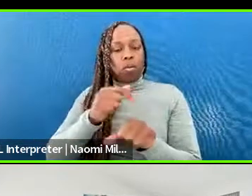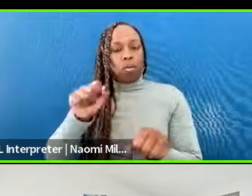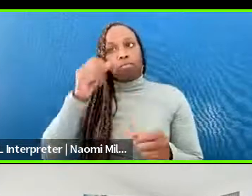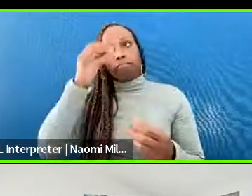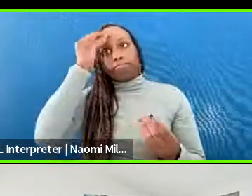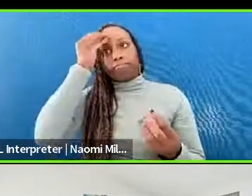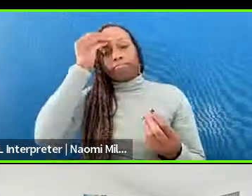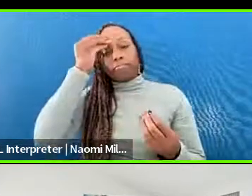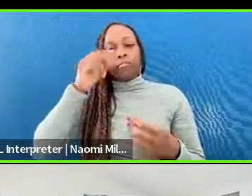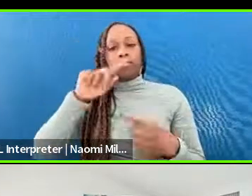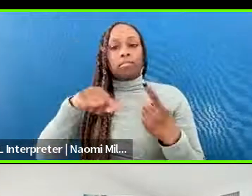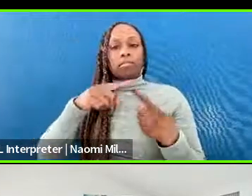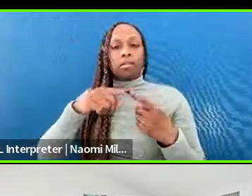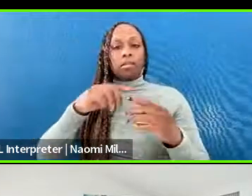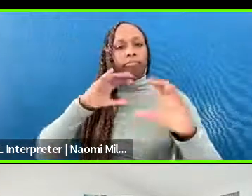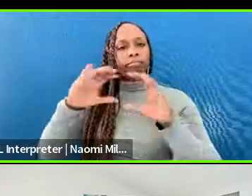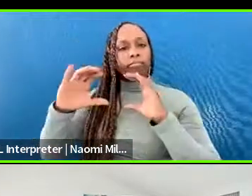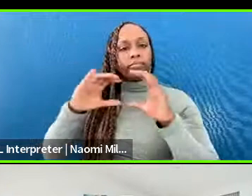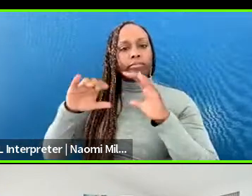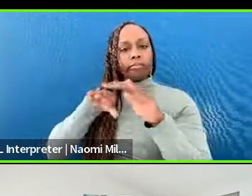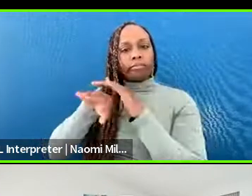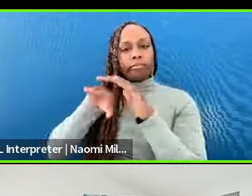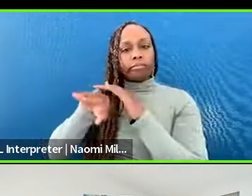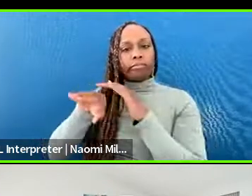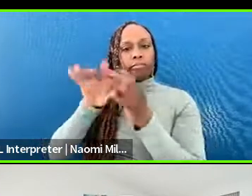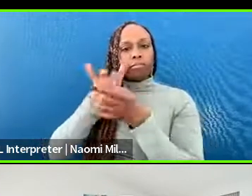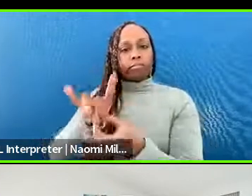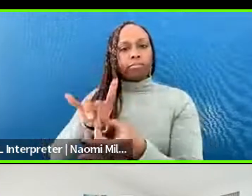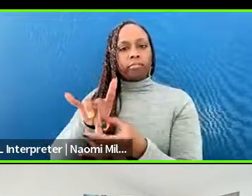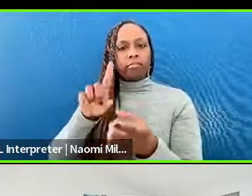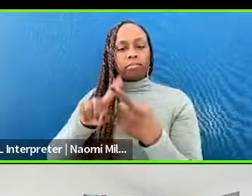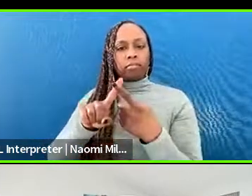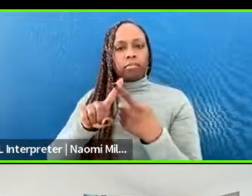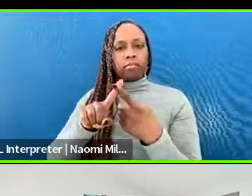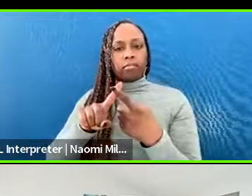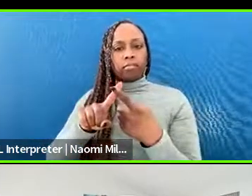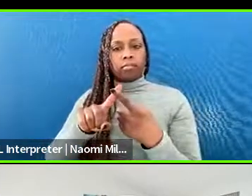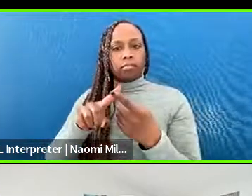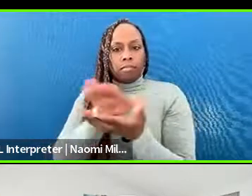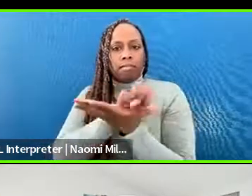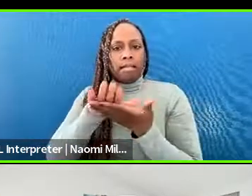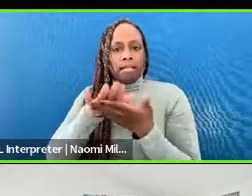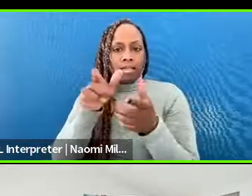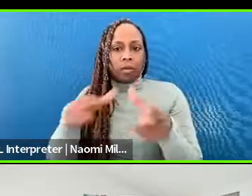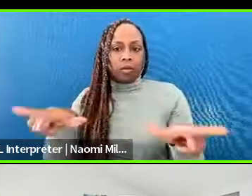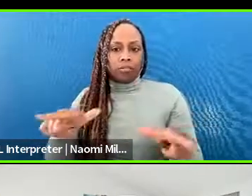of communication access in terms of plain language. Thank you.